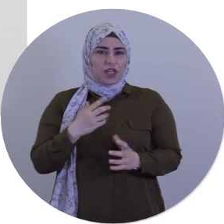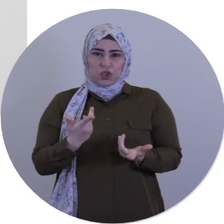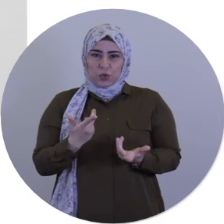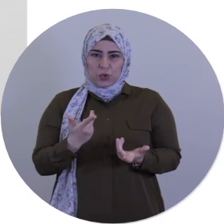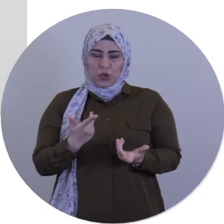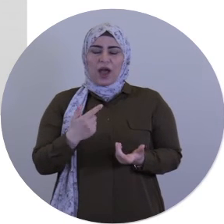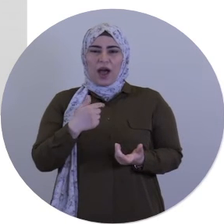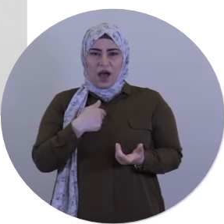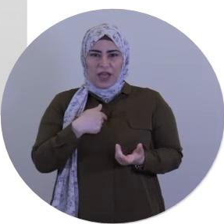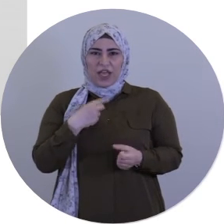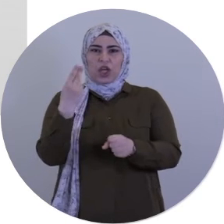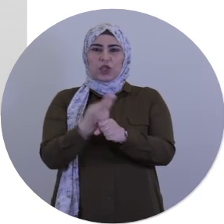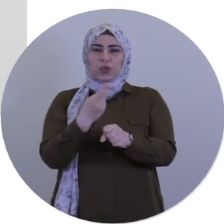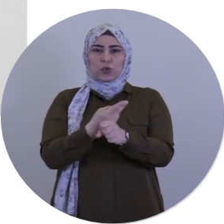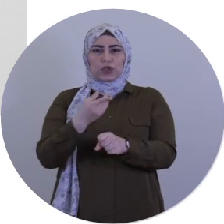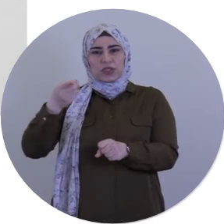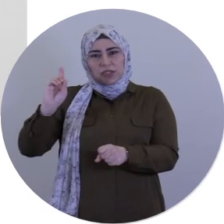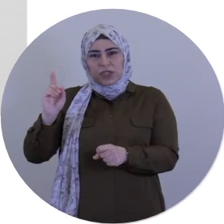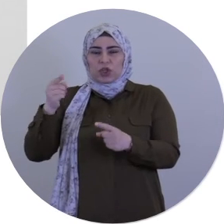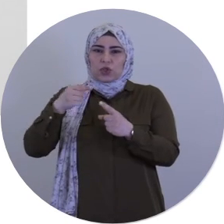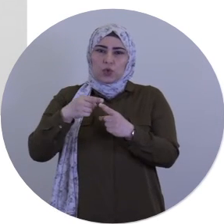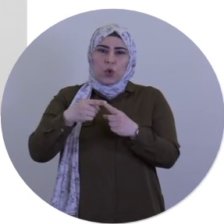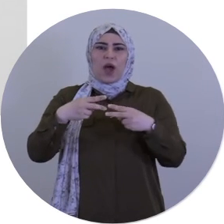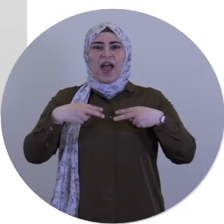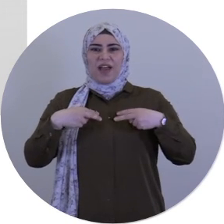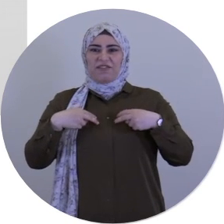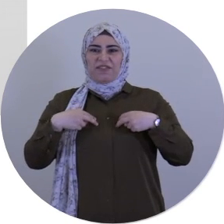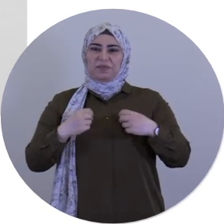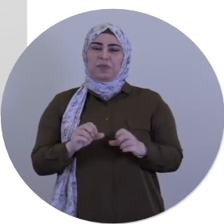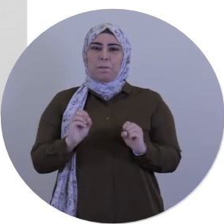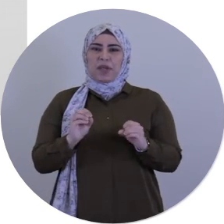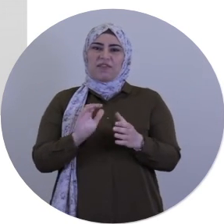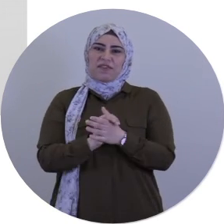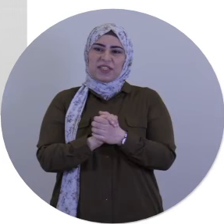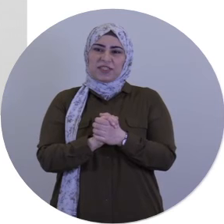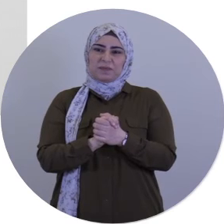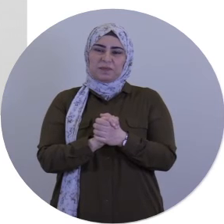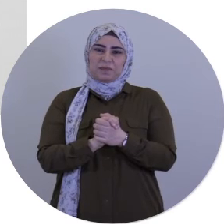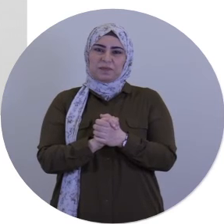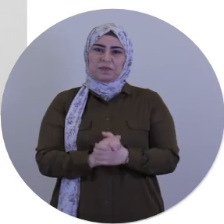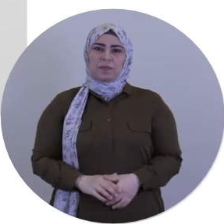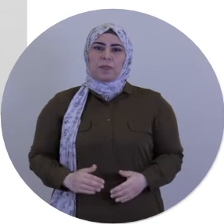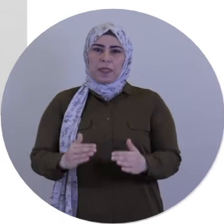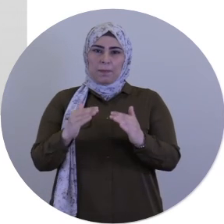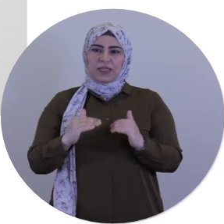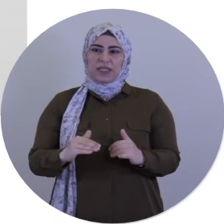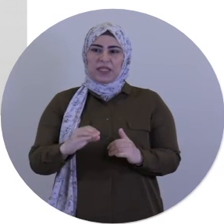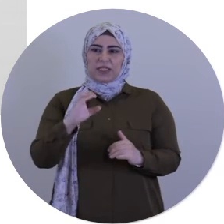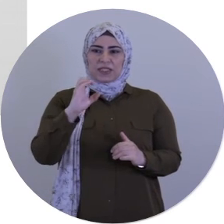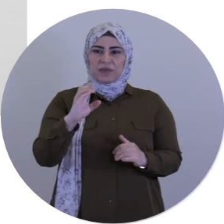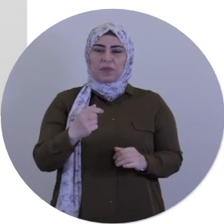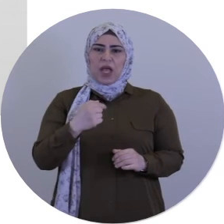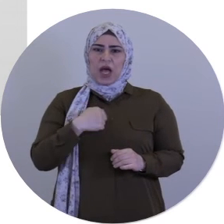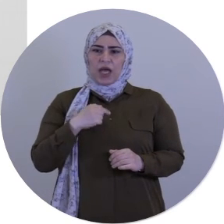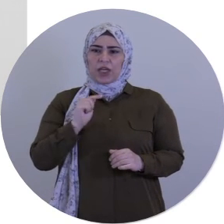friends. Now I have too many. So obviously, we're going to be using I used to have. See? Have and have. Let's look at